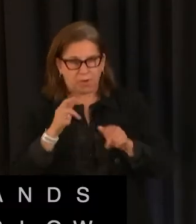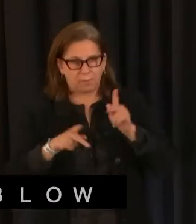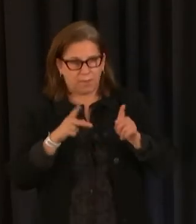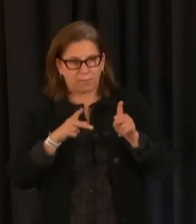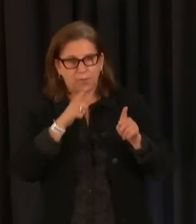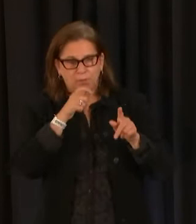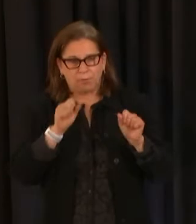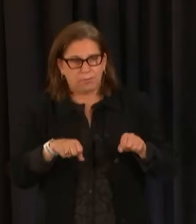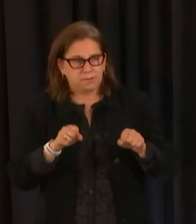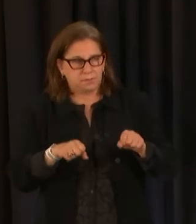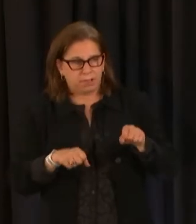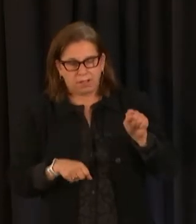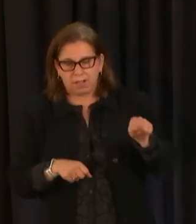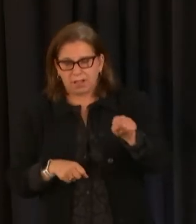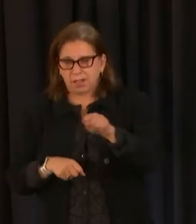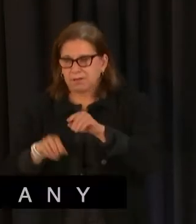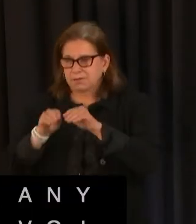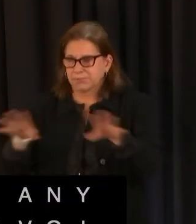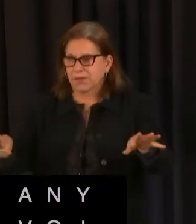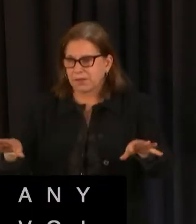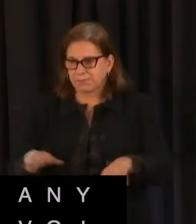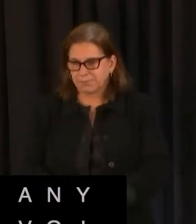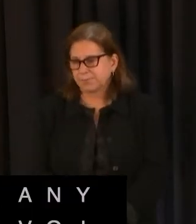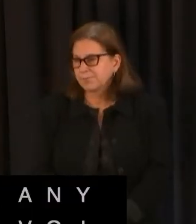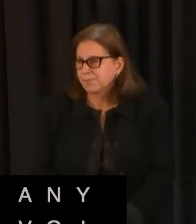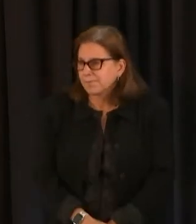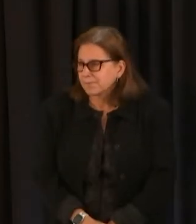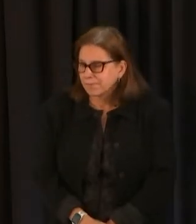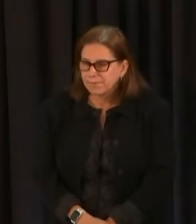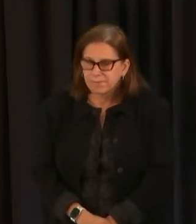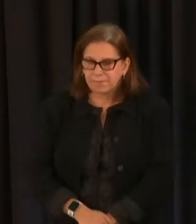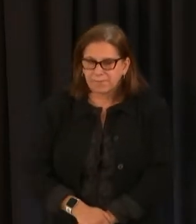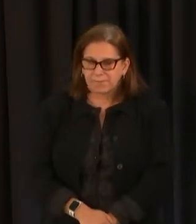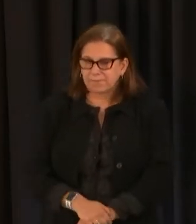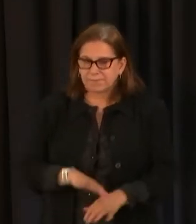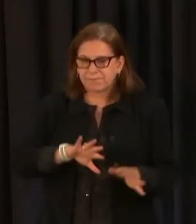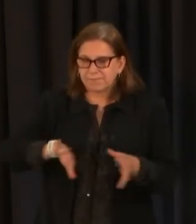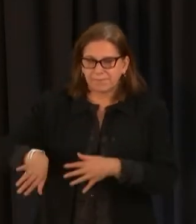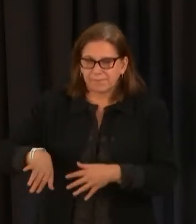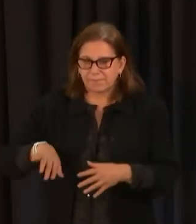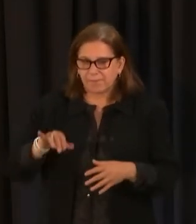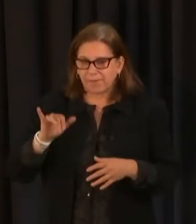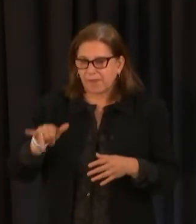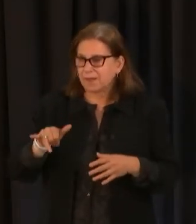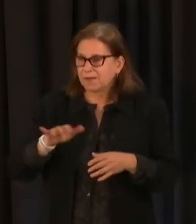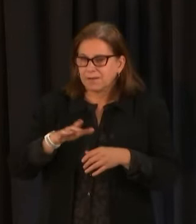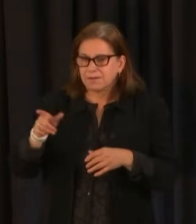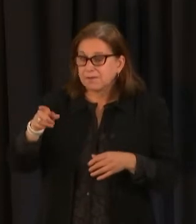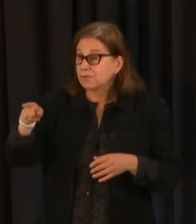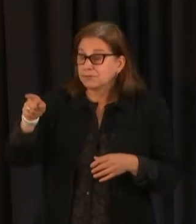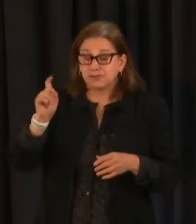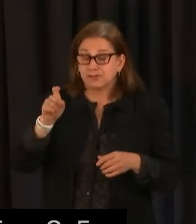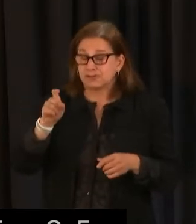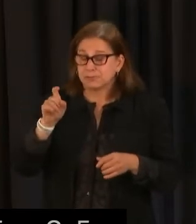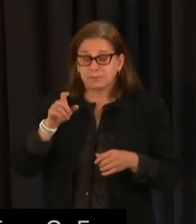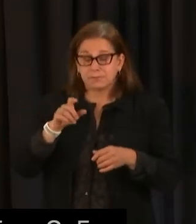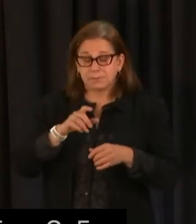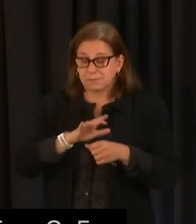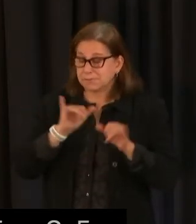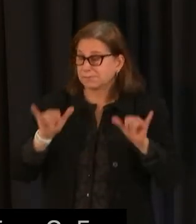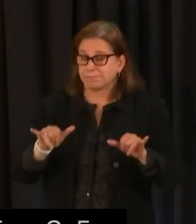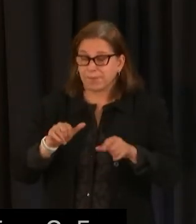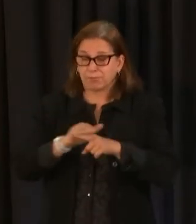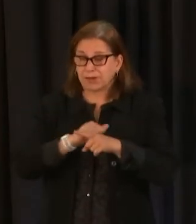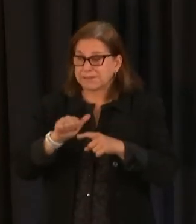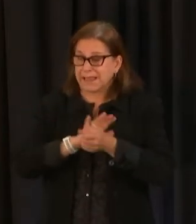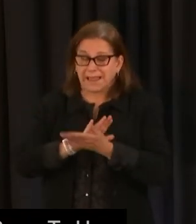face. And that's like outside of COVID, right? Like we should just be doing that. Stephanie.